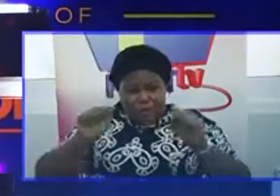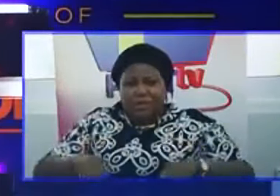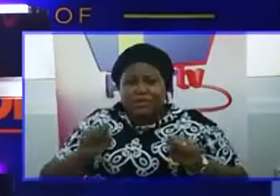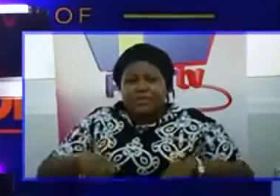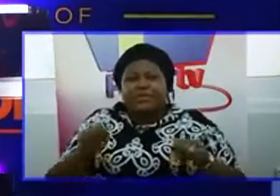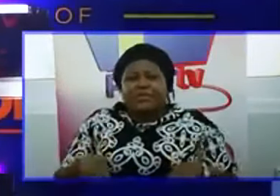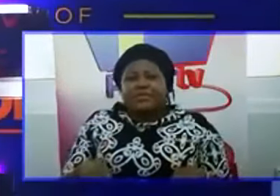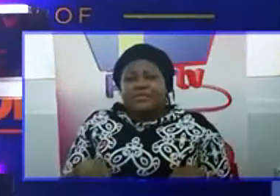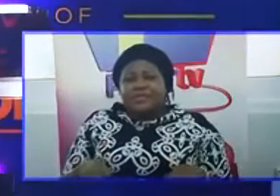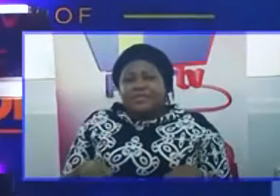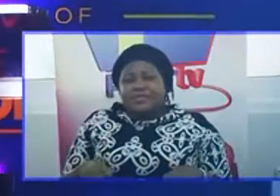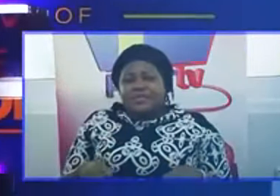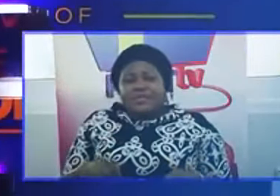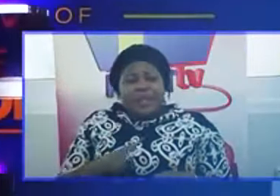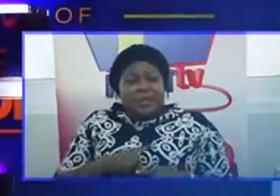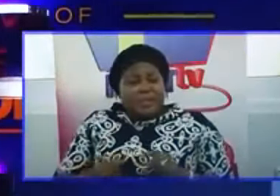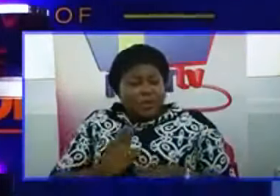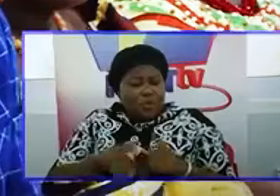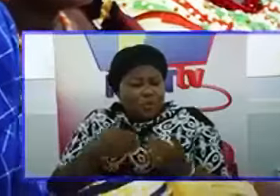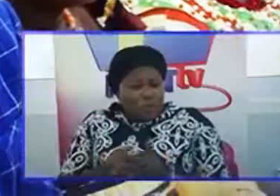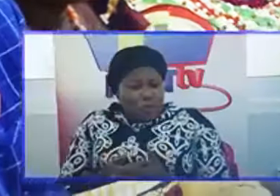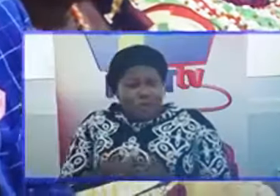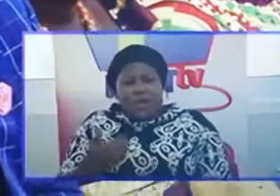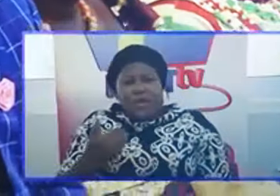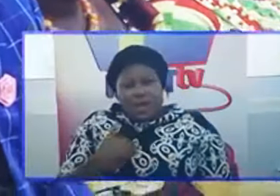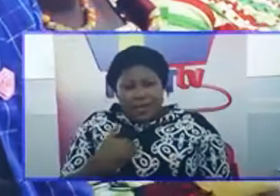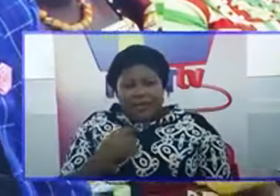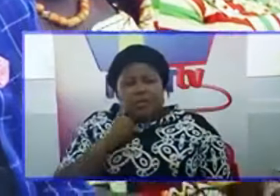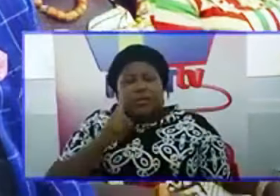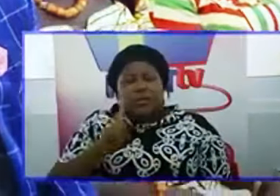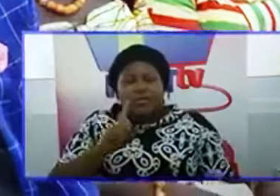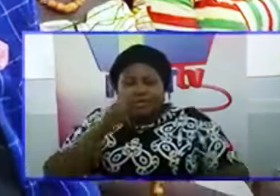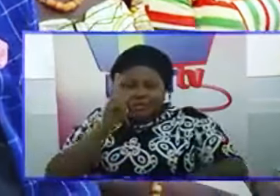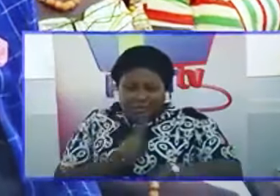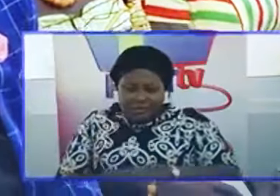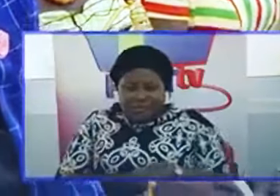But what they all had in common was time.